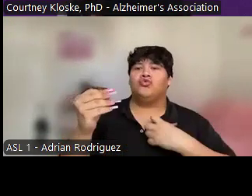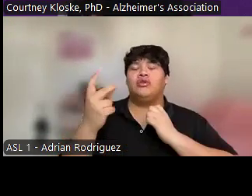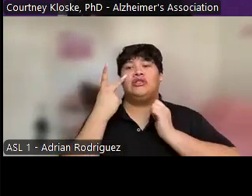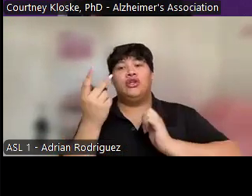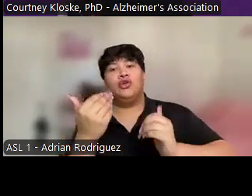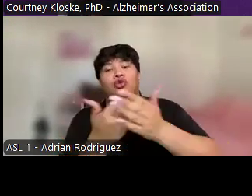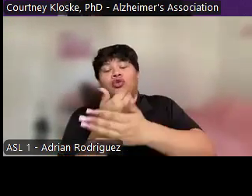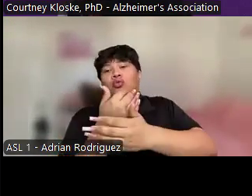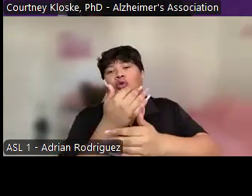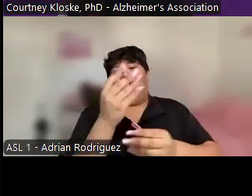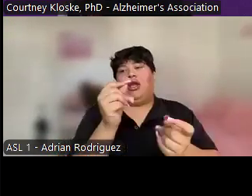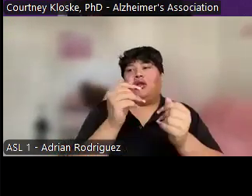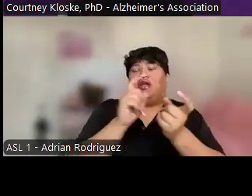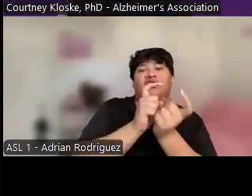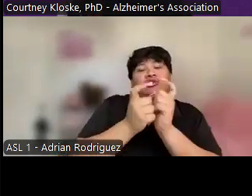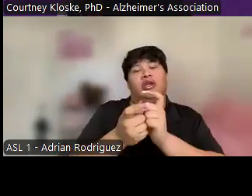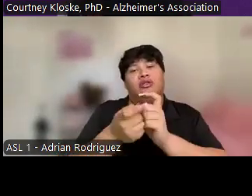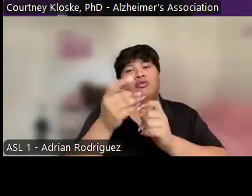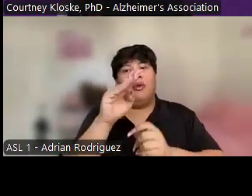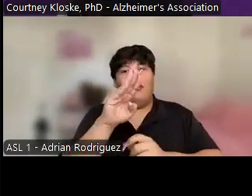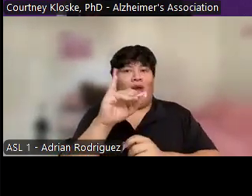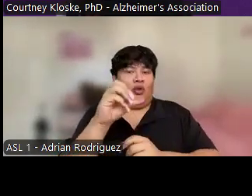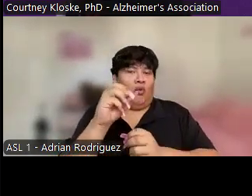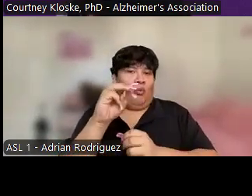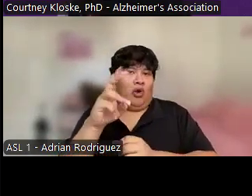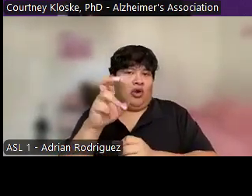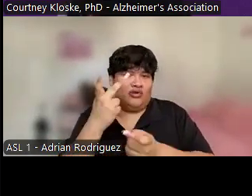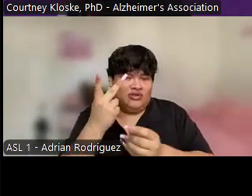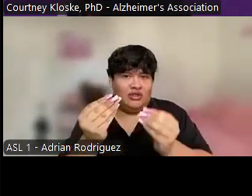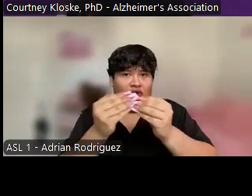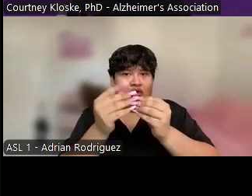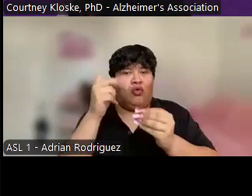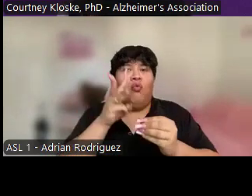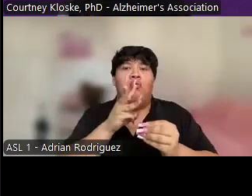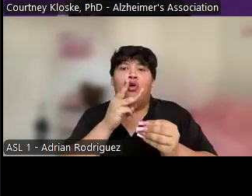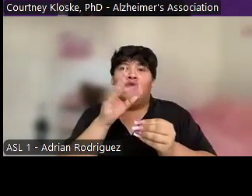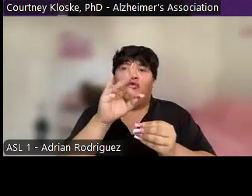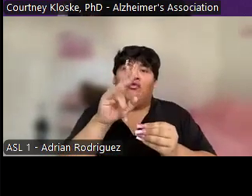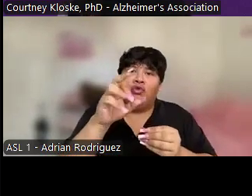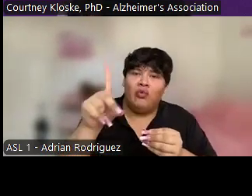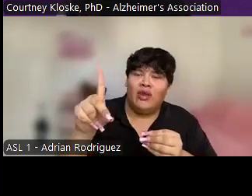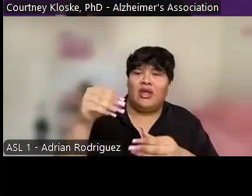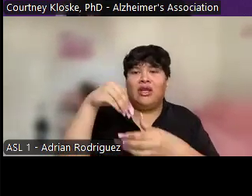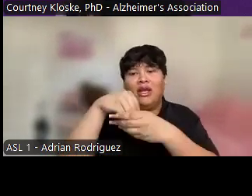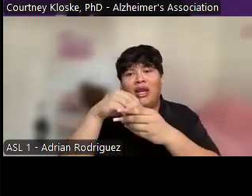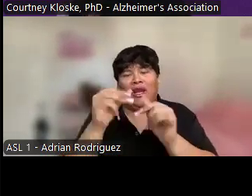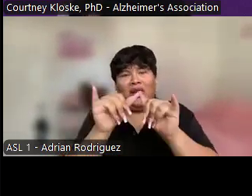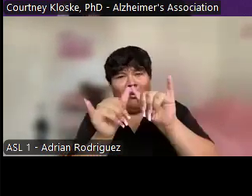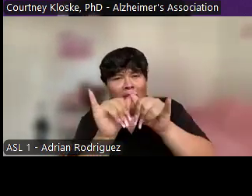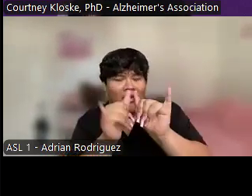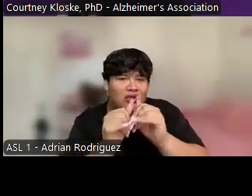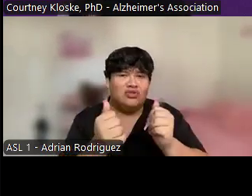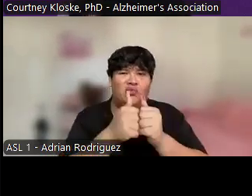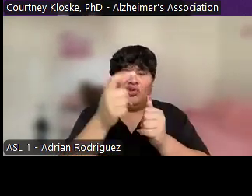and expanding areas of biomarkers is really thinking about the fluid analysis and thinking that we could measure these